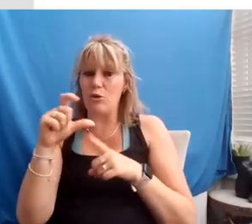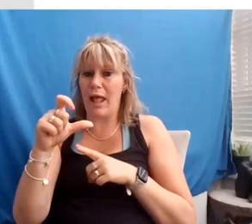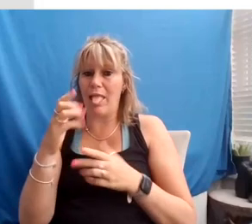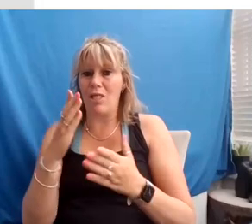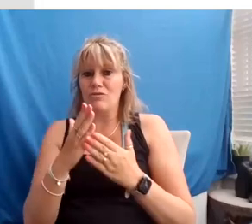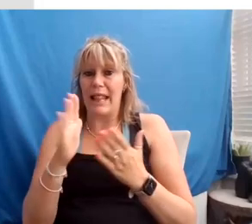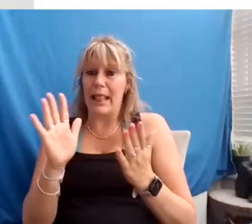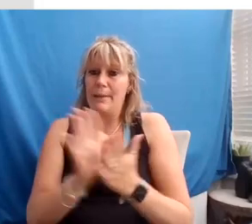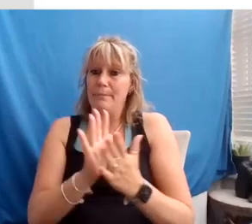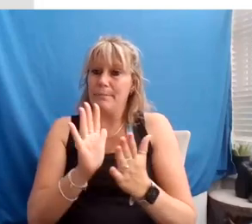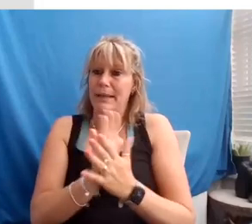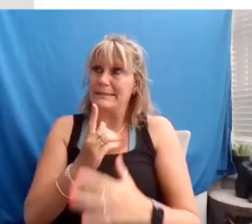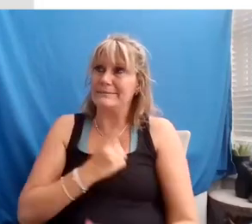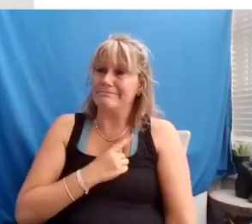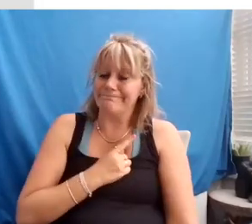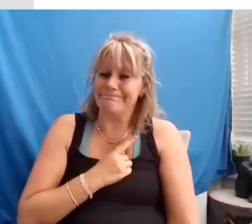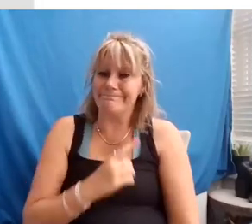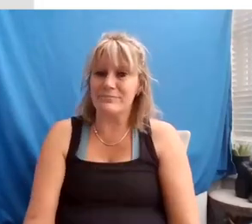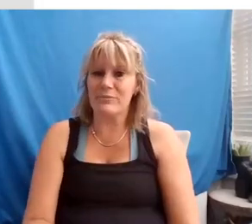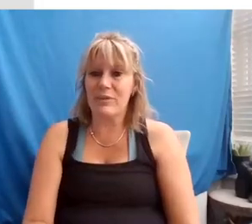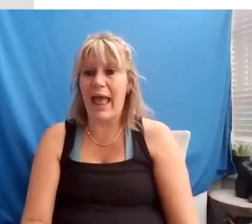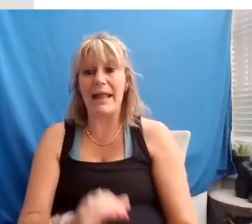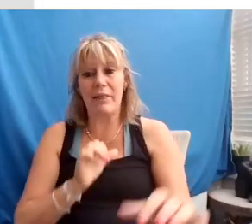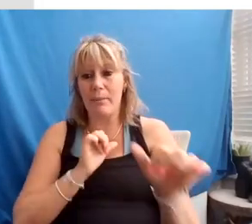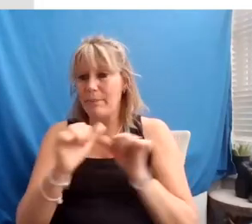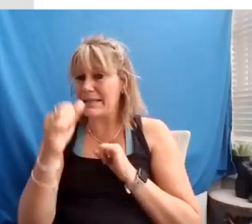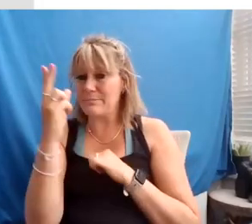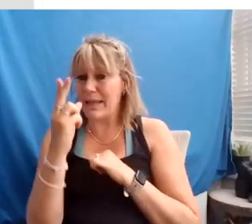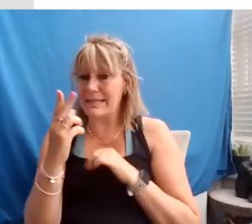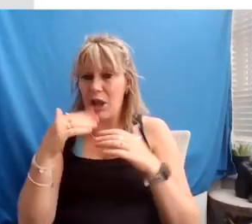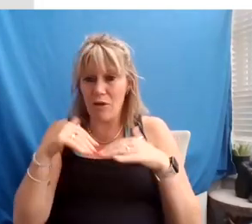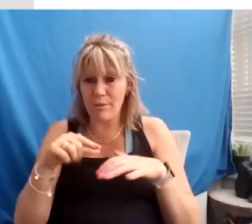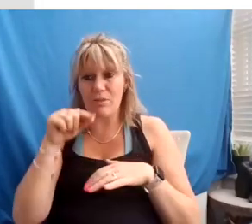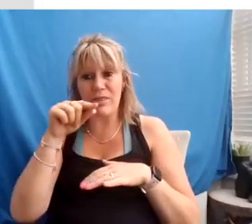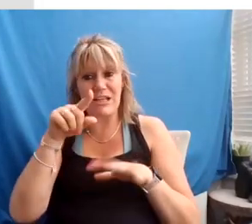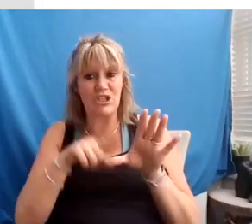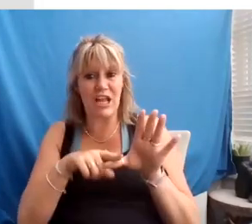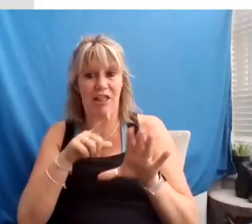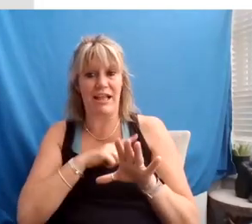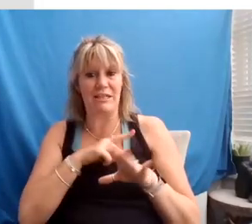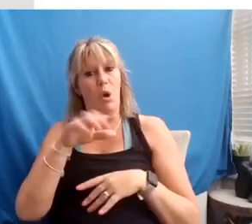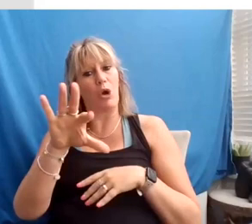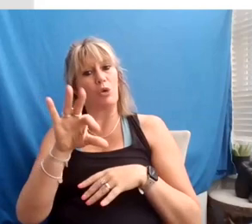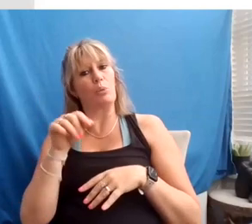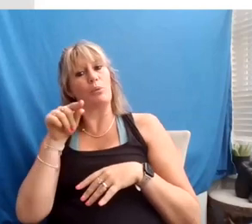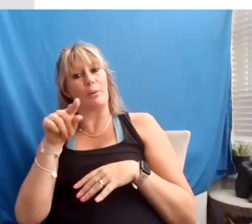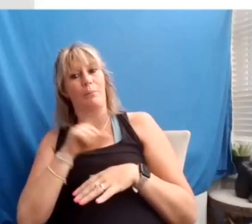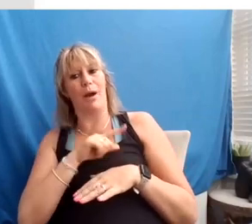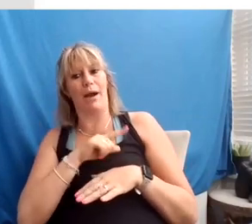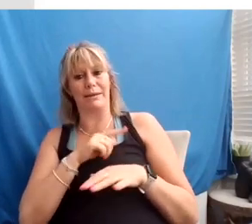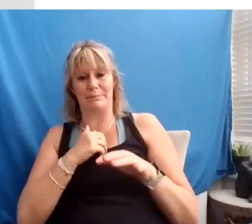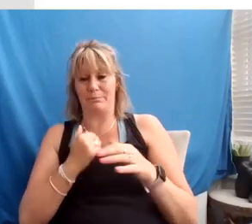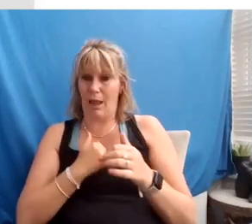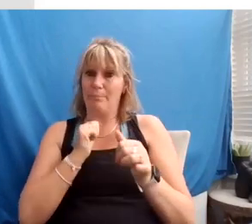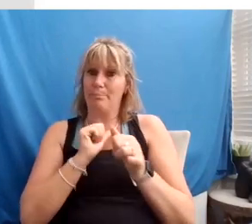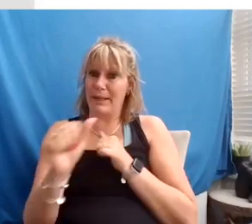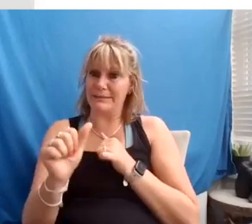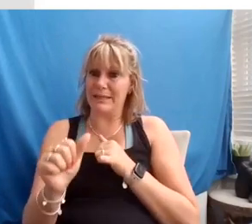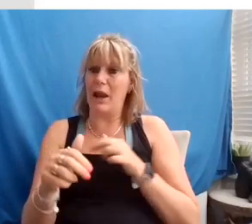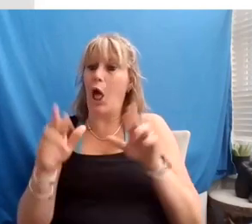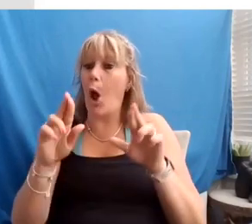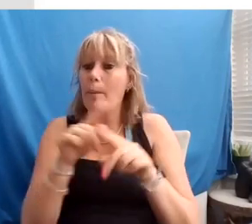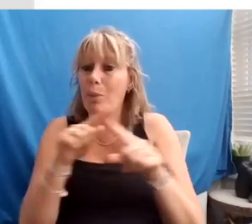pleased. And it's the best painting I've done this year, so that's why I put it into the exhibition. And I hope that you like